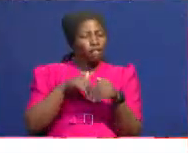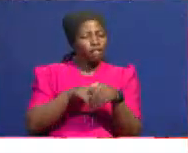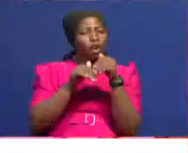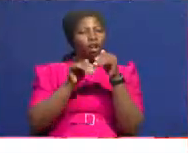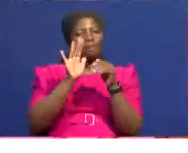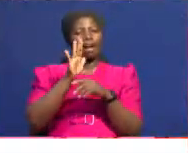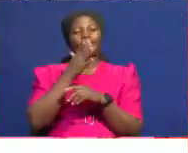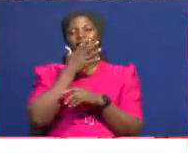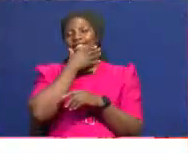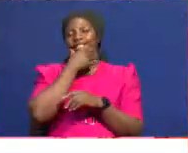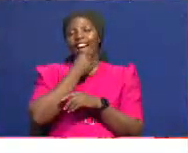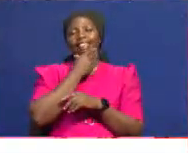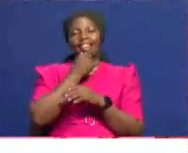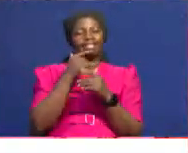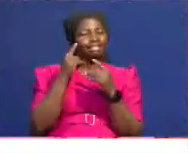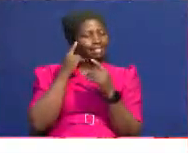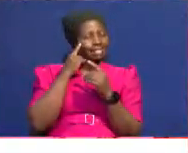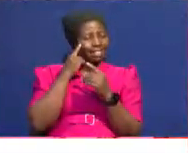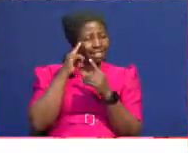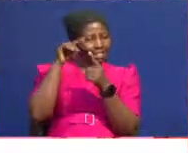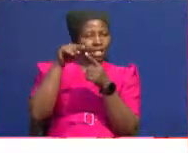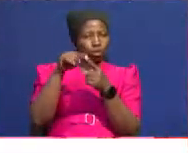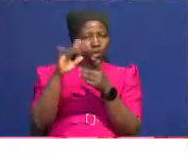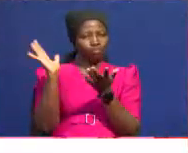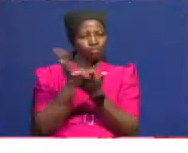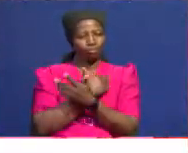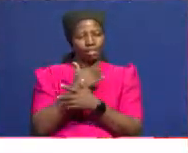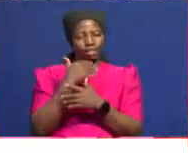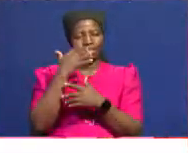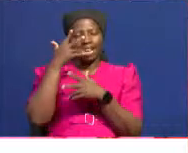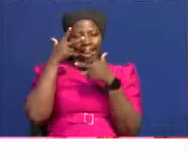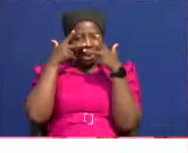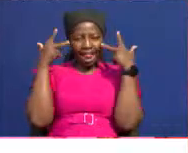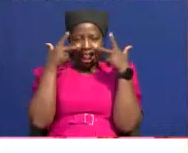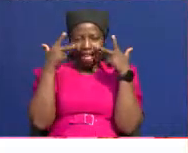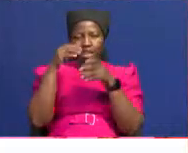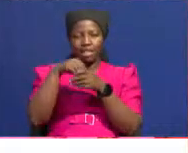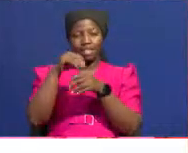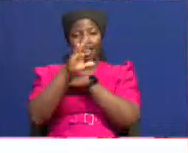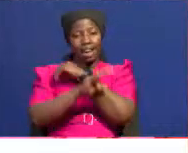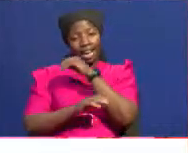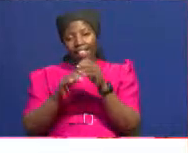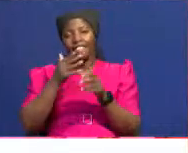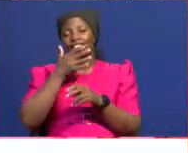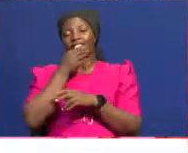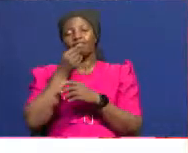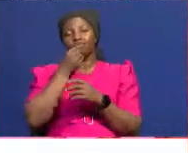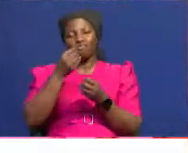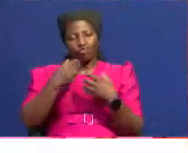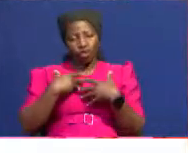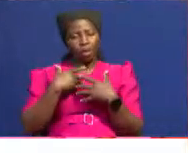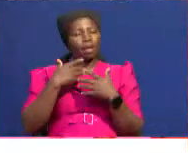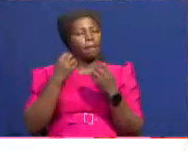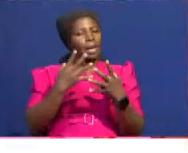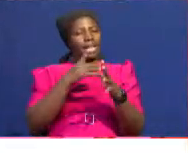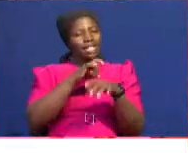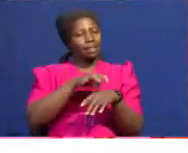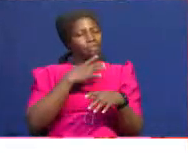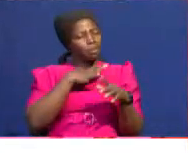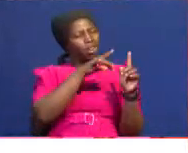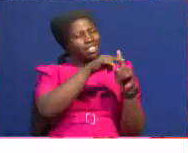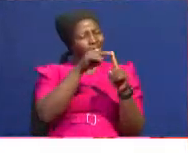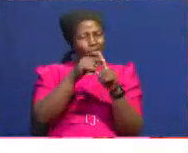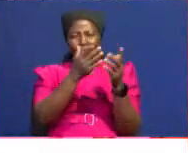Hii mambo ya watu kugongo kongwa hitting civilians left, right and center, he had told me many times.